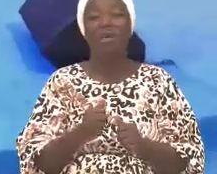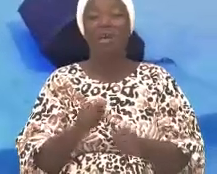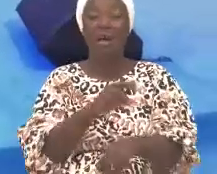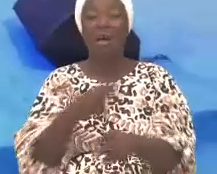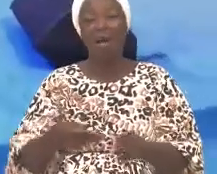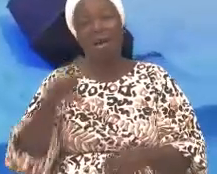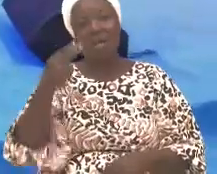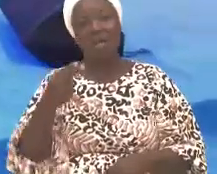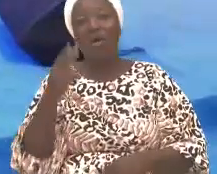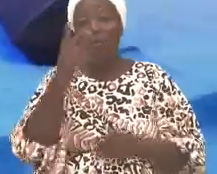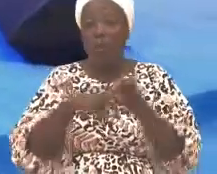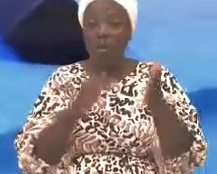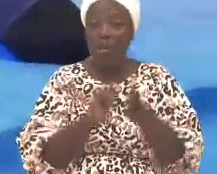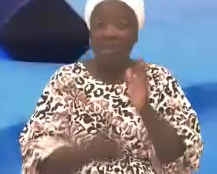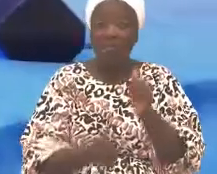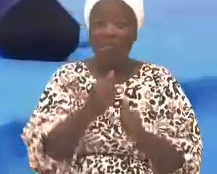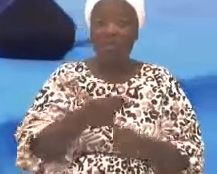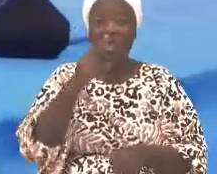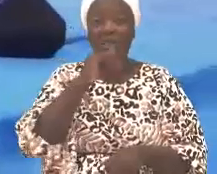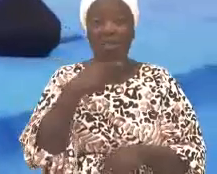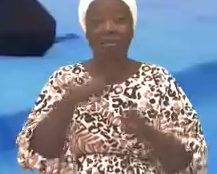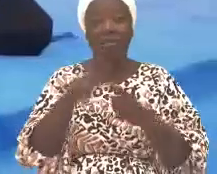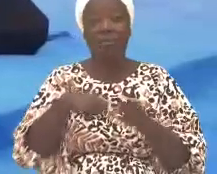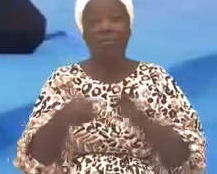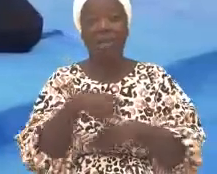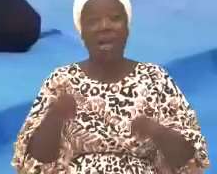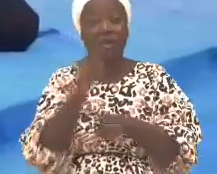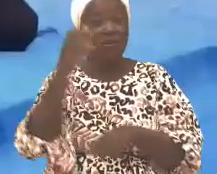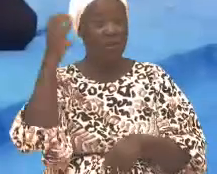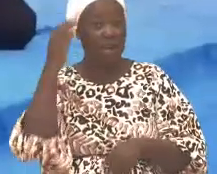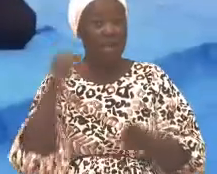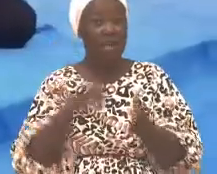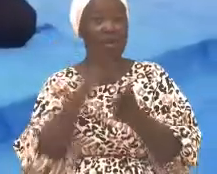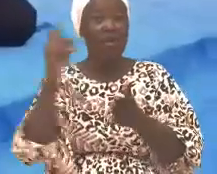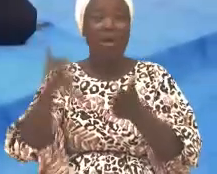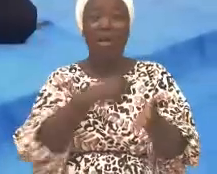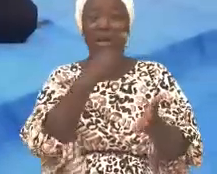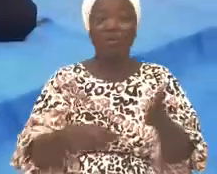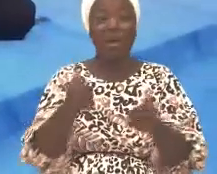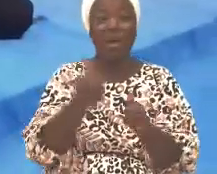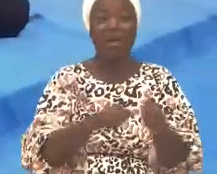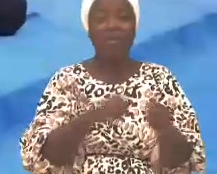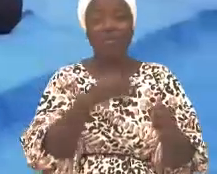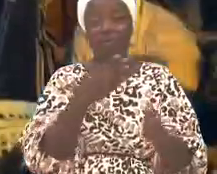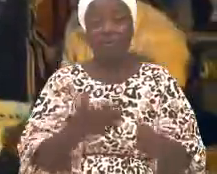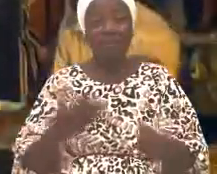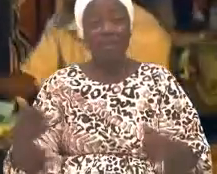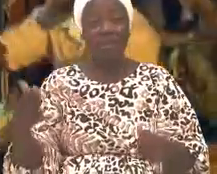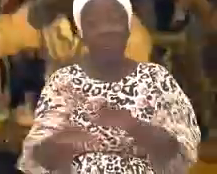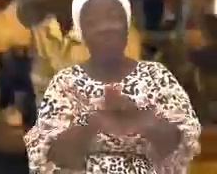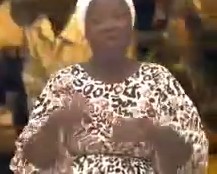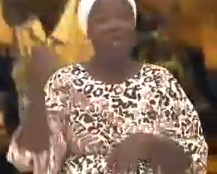you today, as you hear, it will cancel everything under the